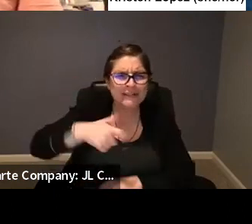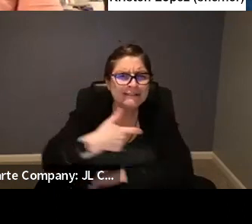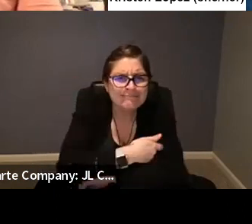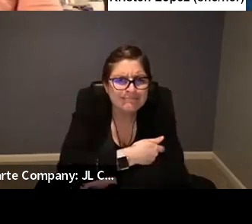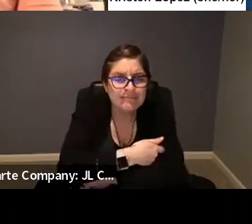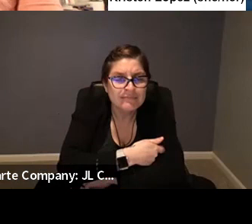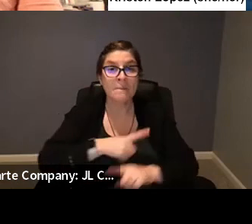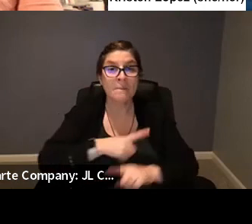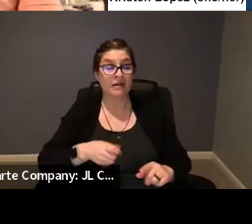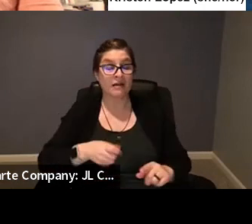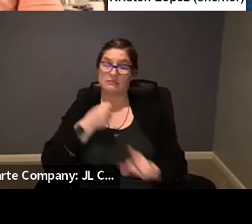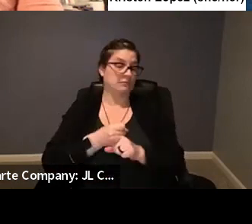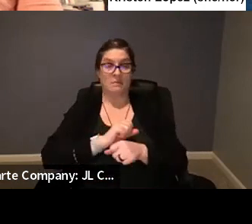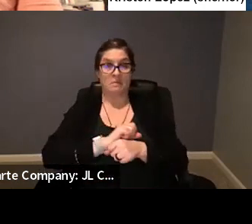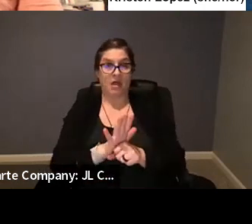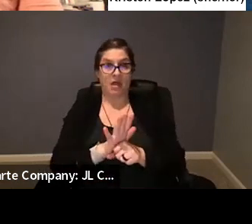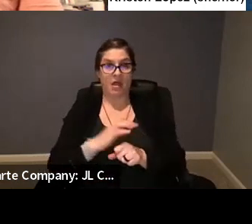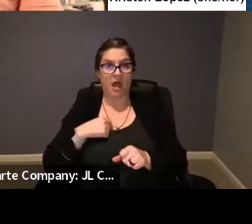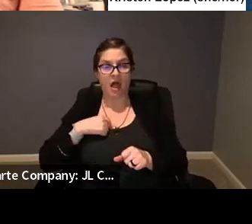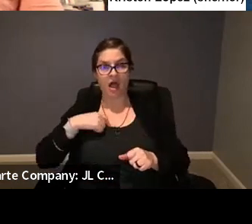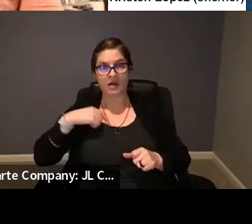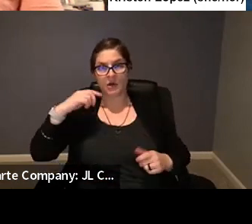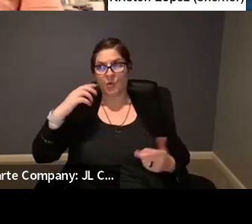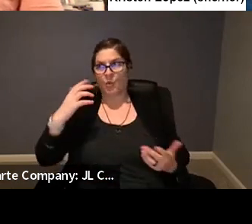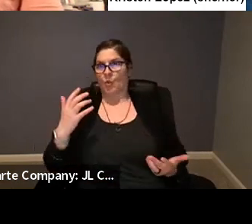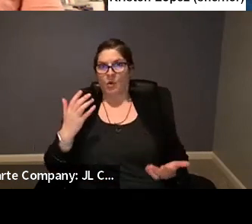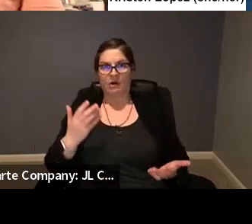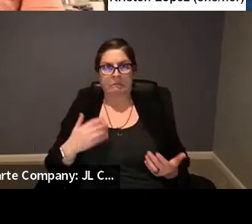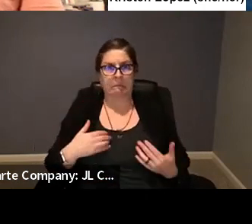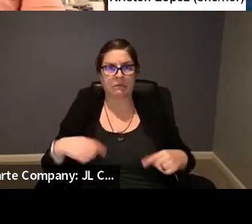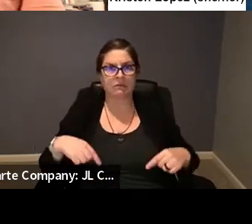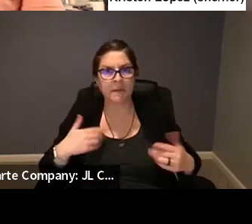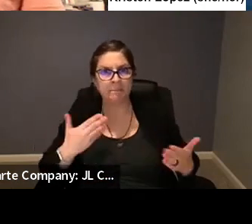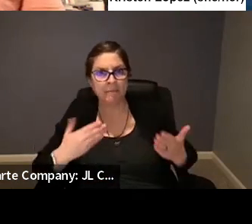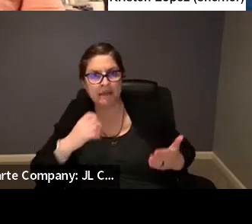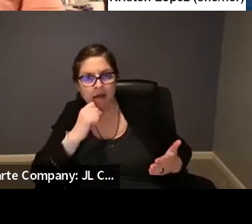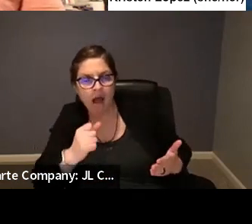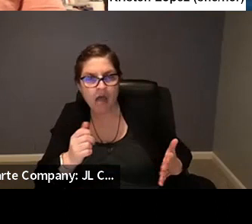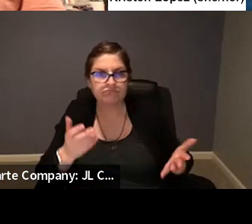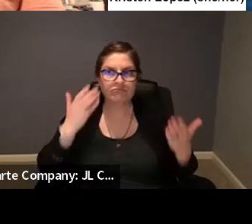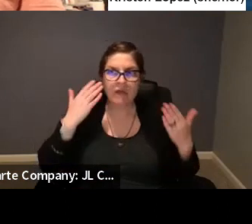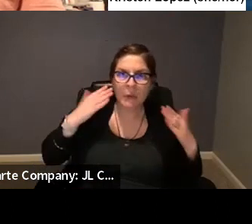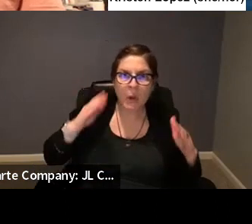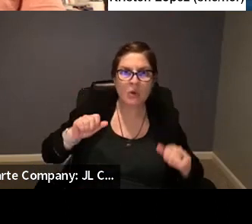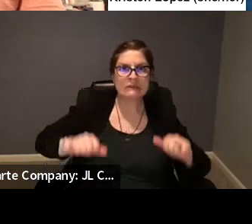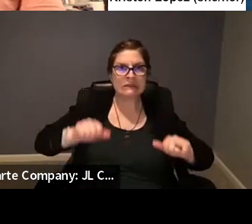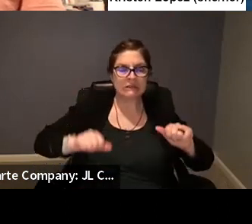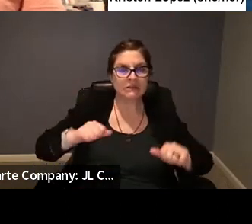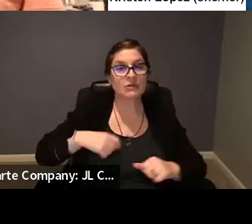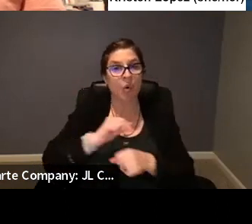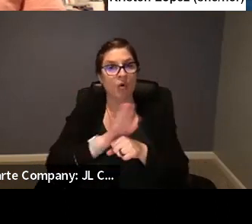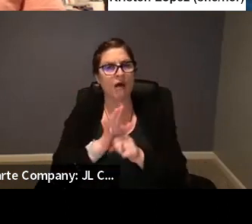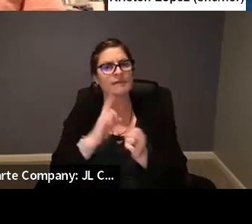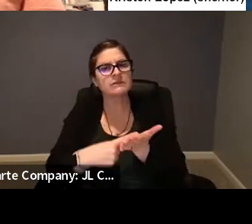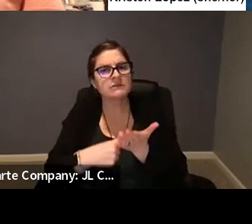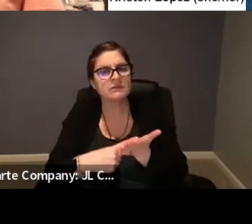a pandemic comes and I started to think like, well, maybe I wouldn't have been, you know, I don't know. And with COVID, a lot of the discussion has been, you know,